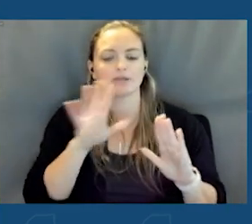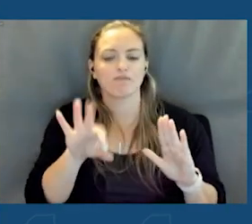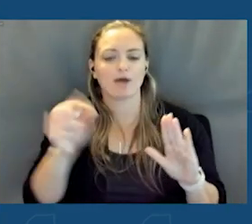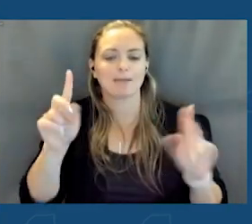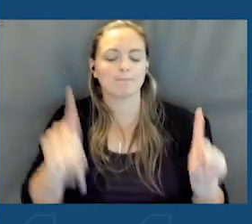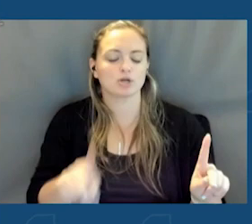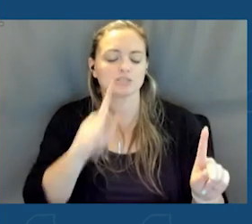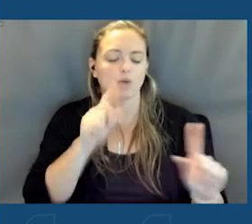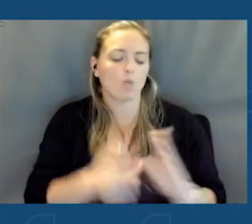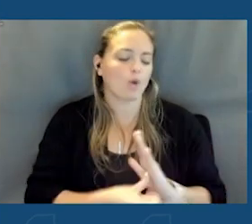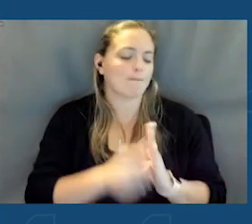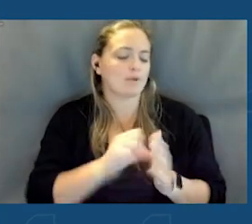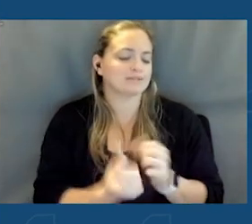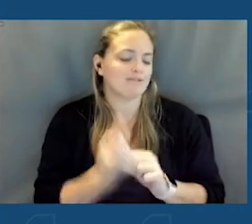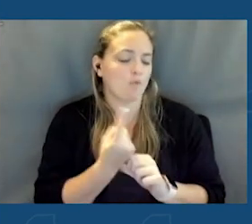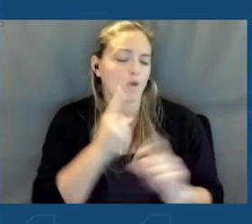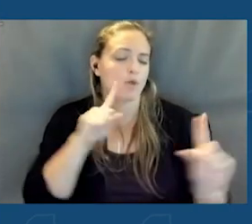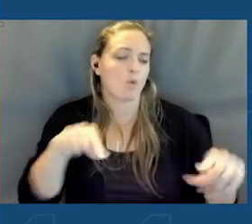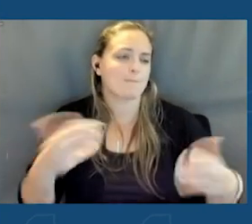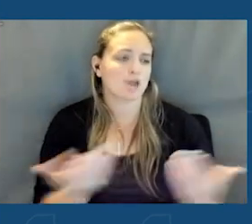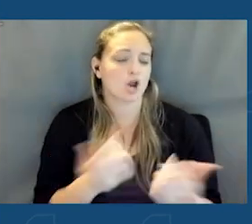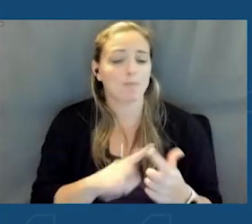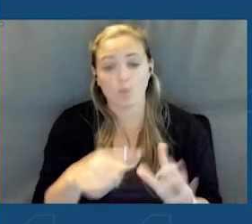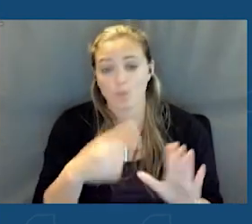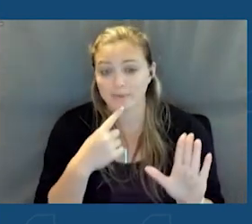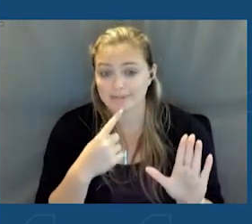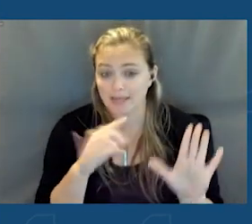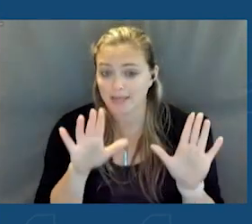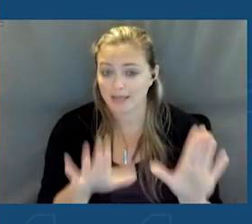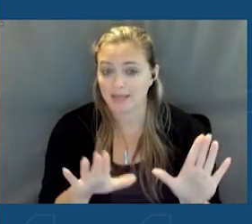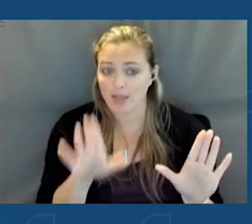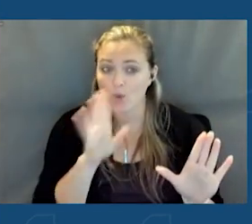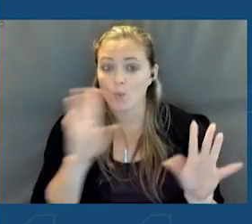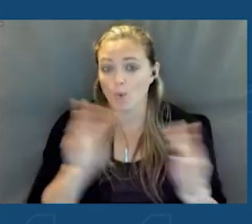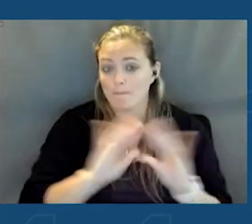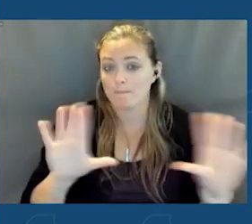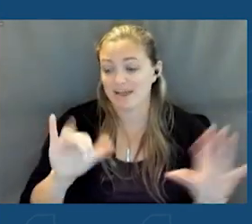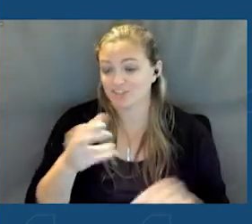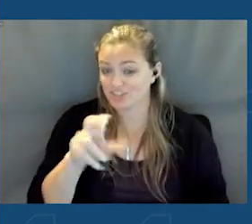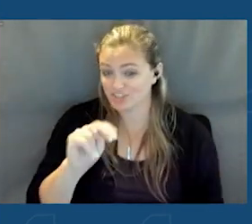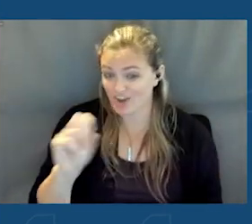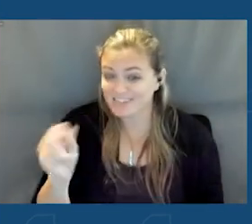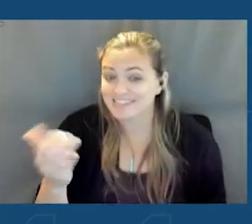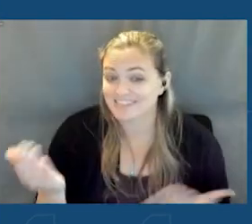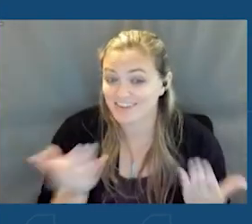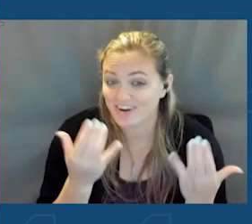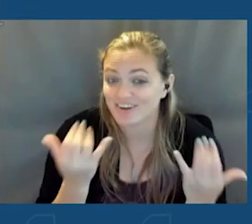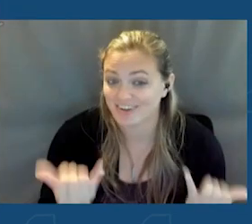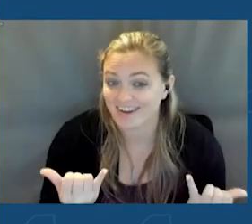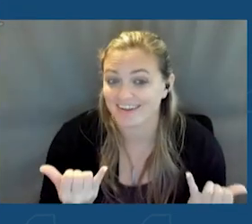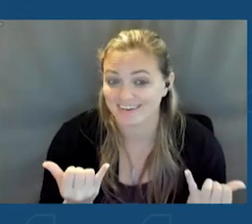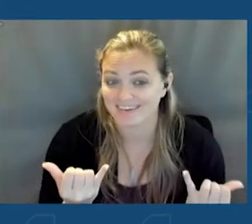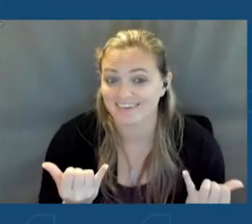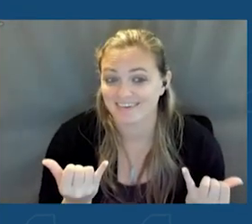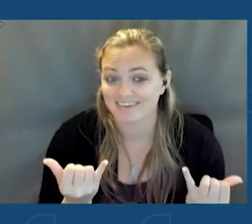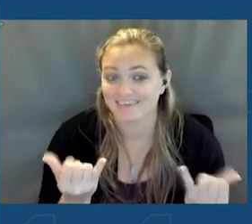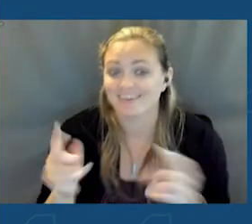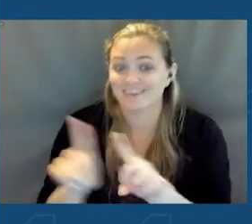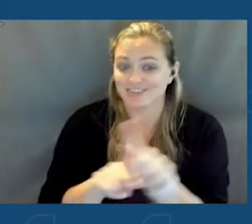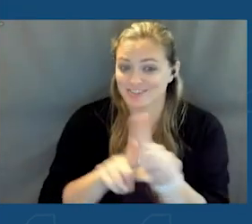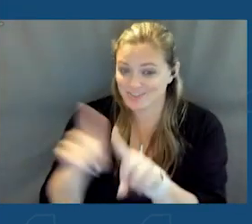York, like everybody comes here. But when we say, we're going to have Magic Johnson here as well. I mean, how about the star power of